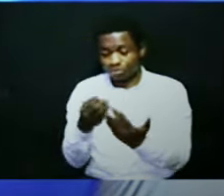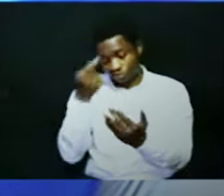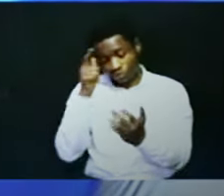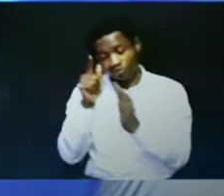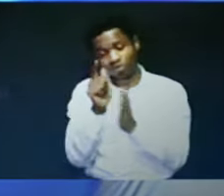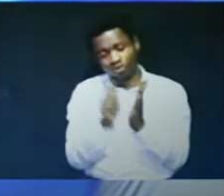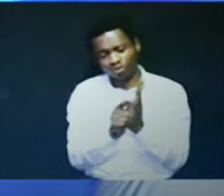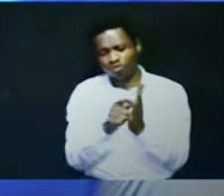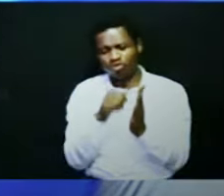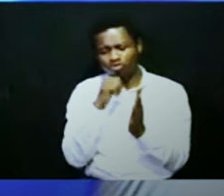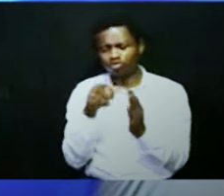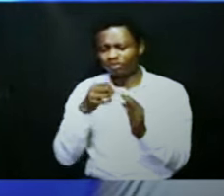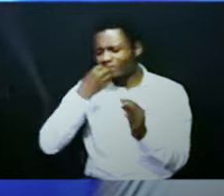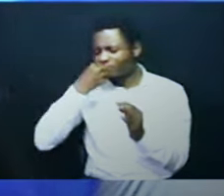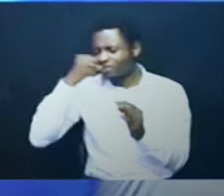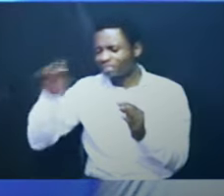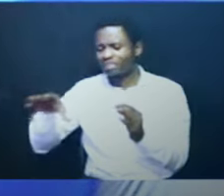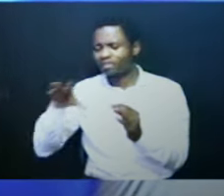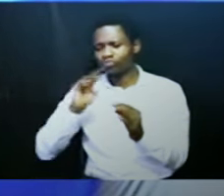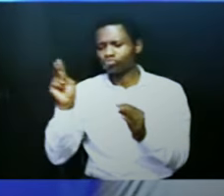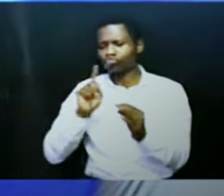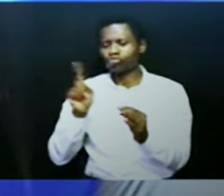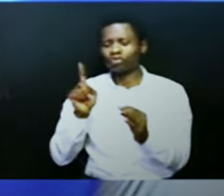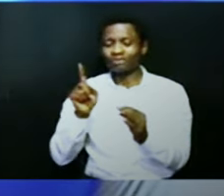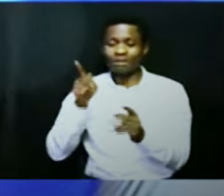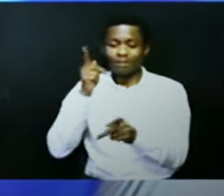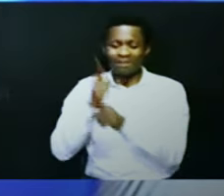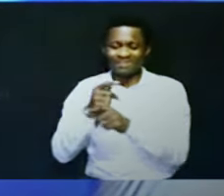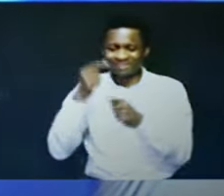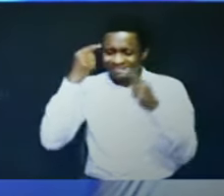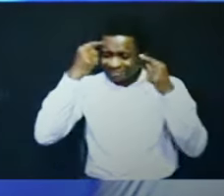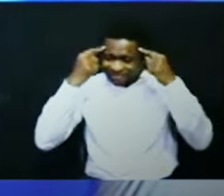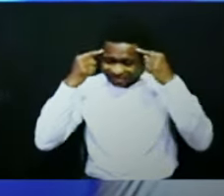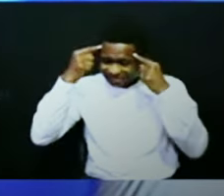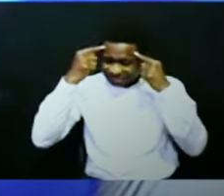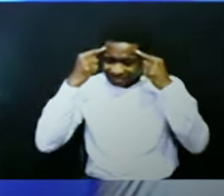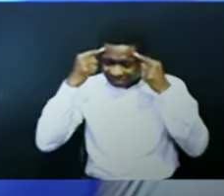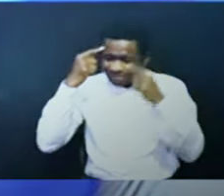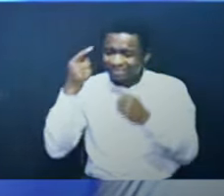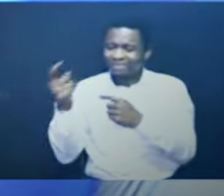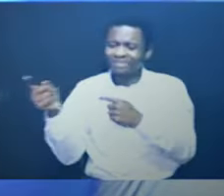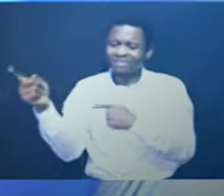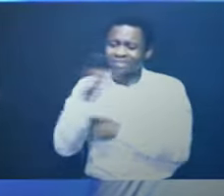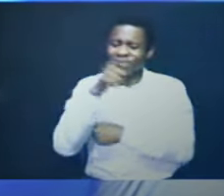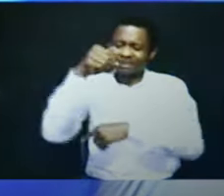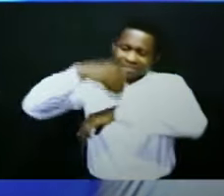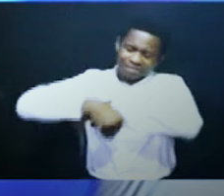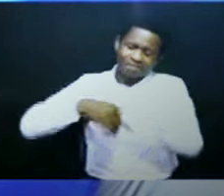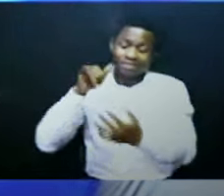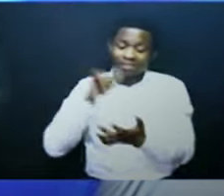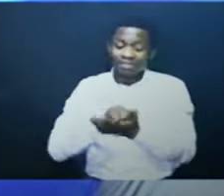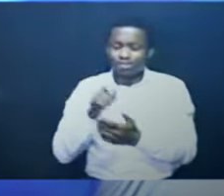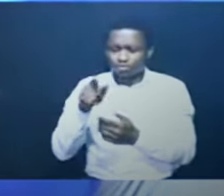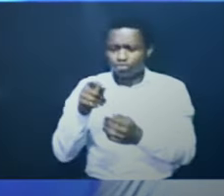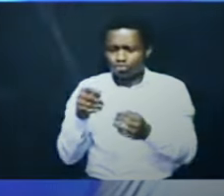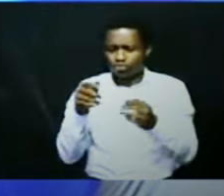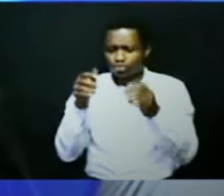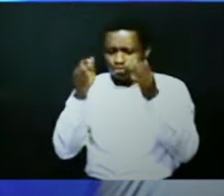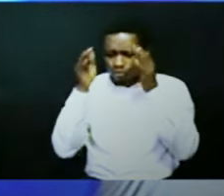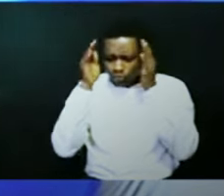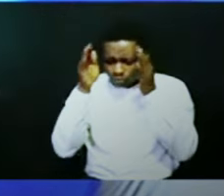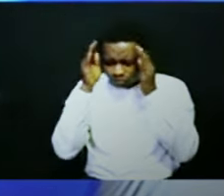not depart out of thy mouth, but thou shalt meditate therein day and night, that thou mayest observe to